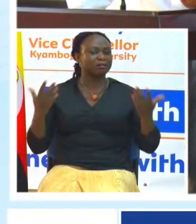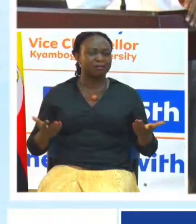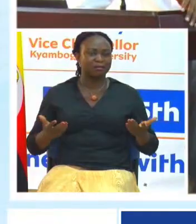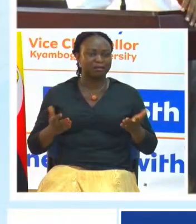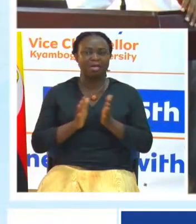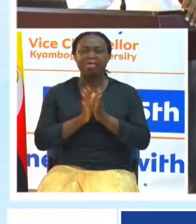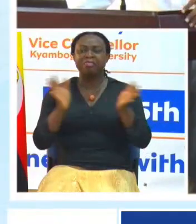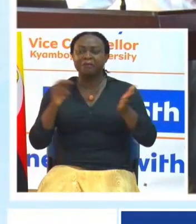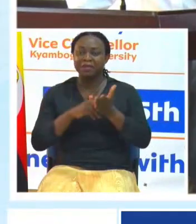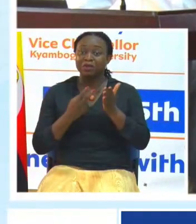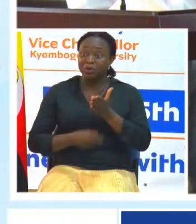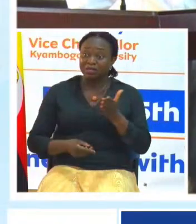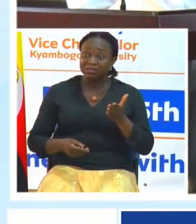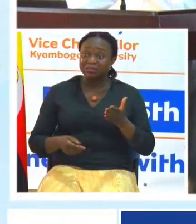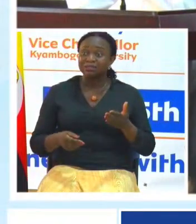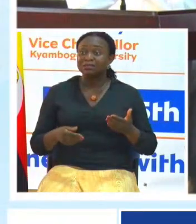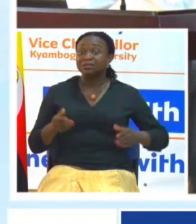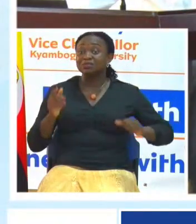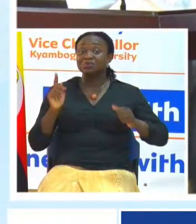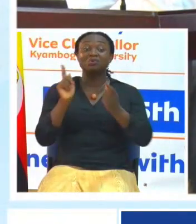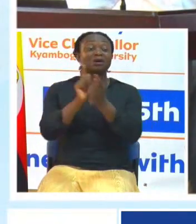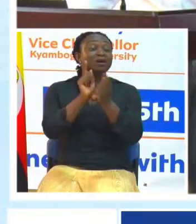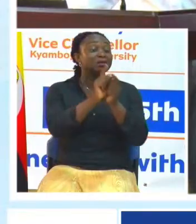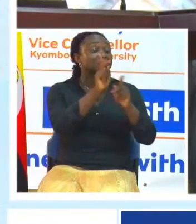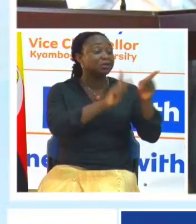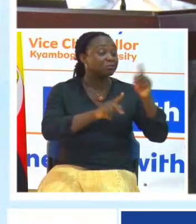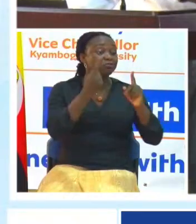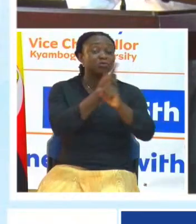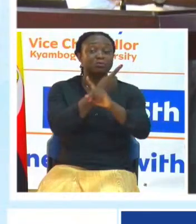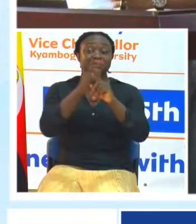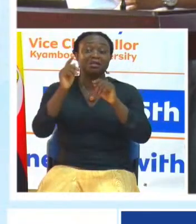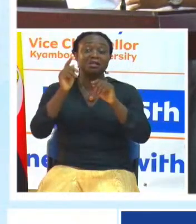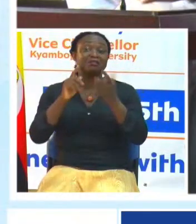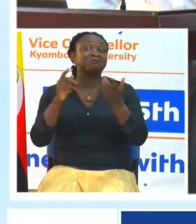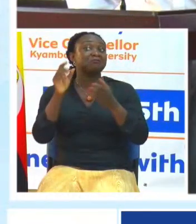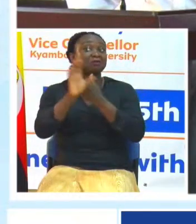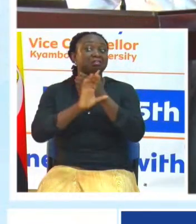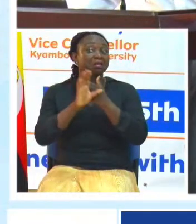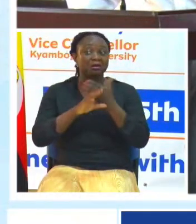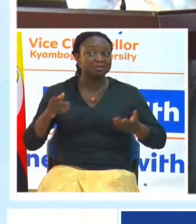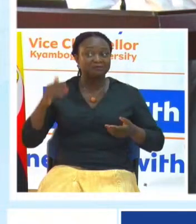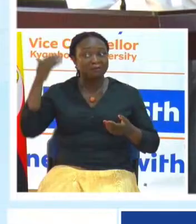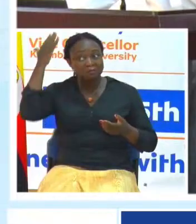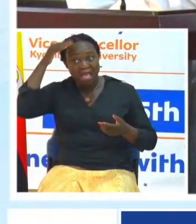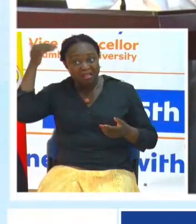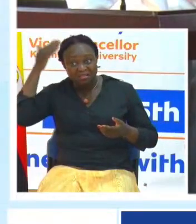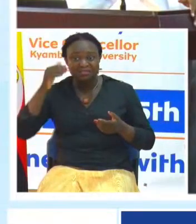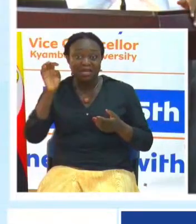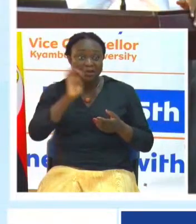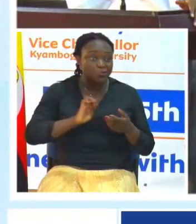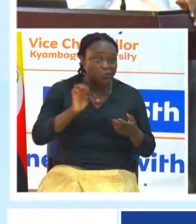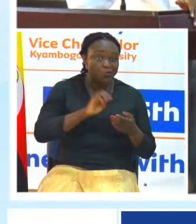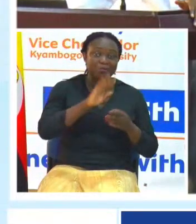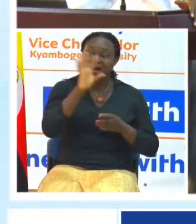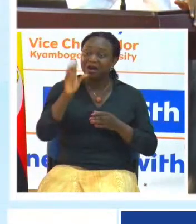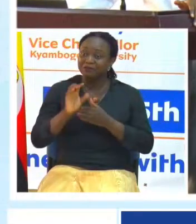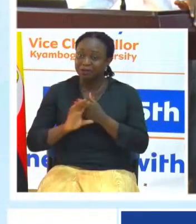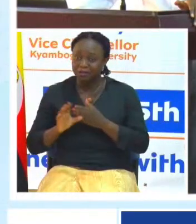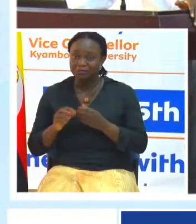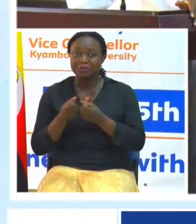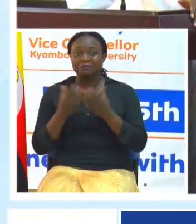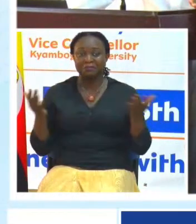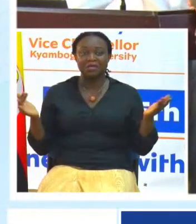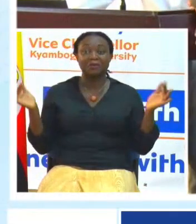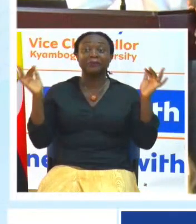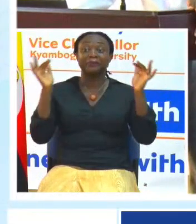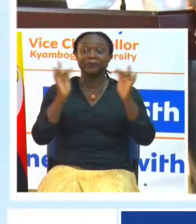diverse, I mean that you'll be studying with people from all over the world, from Asia, from other African countries, just like,